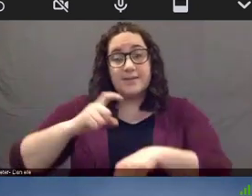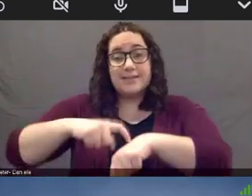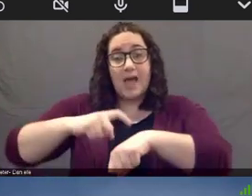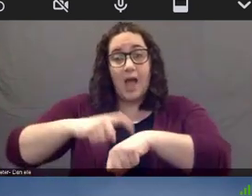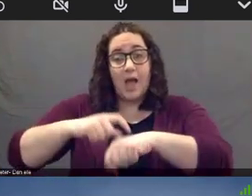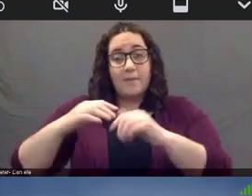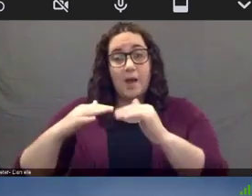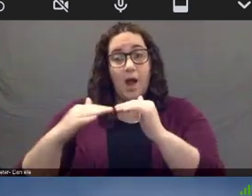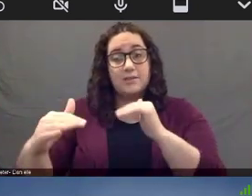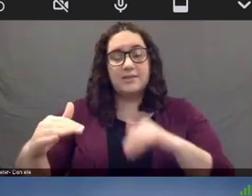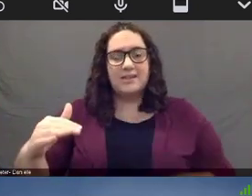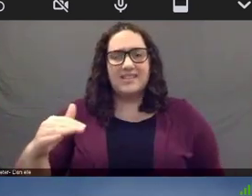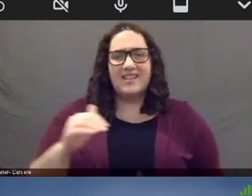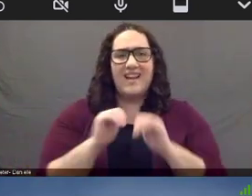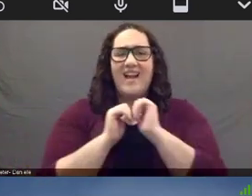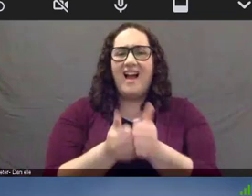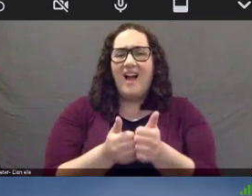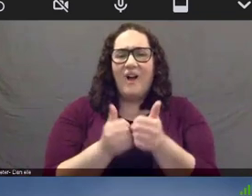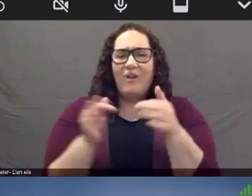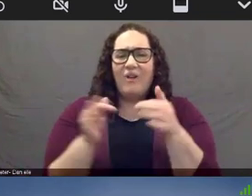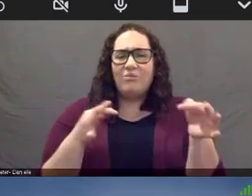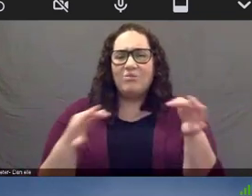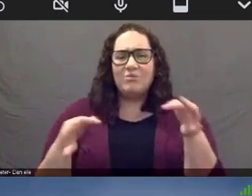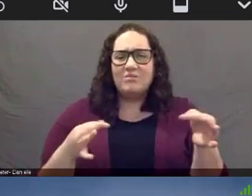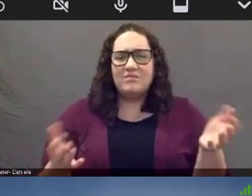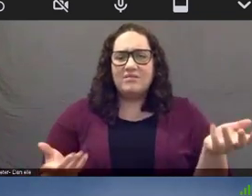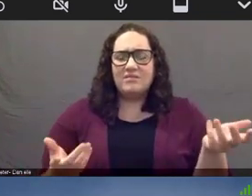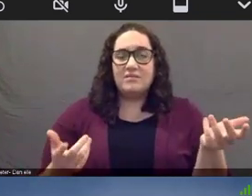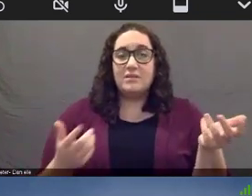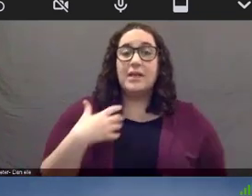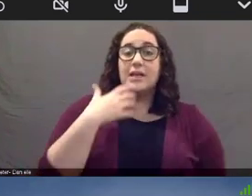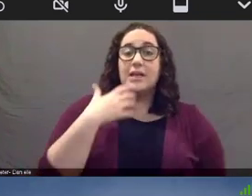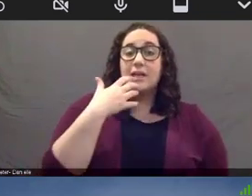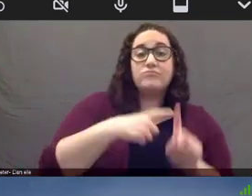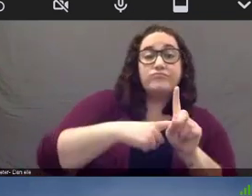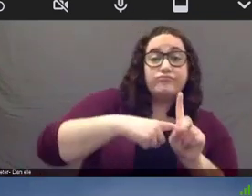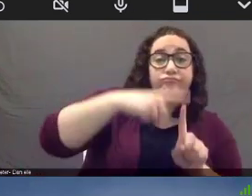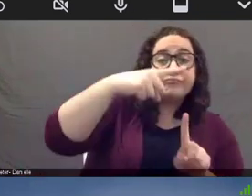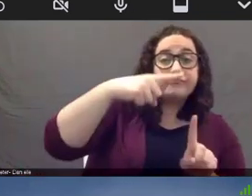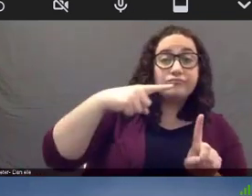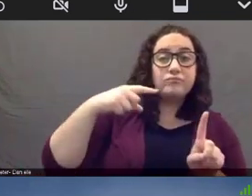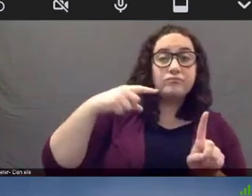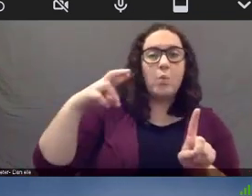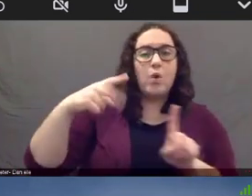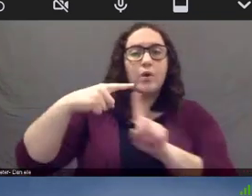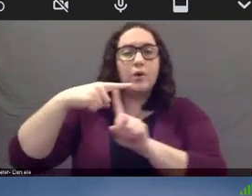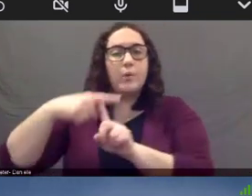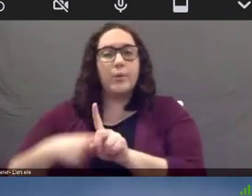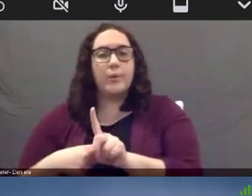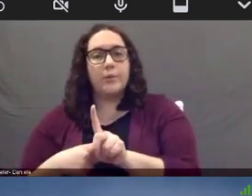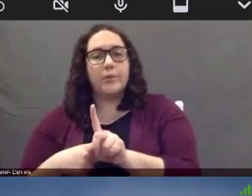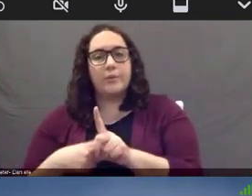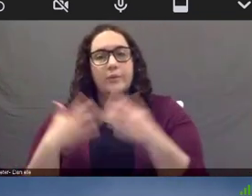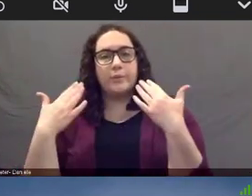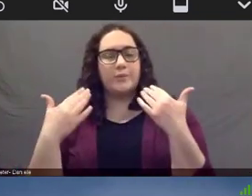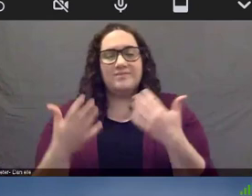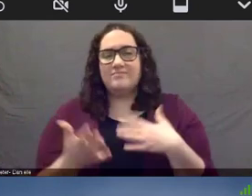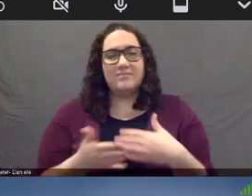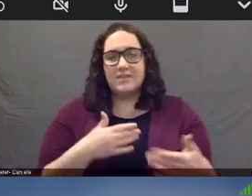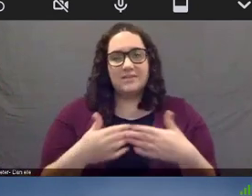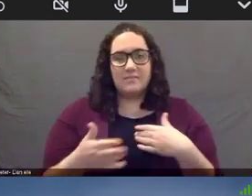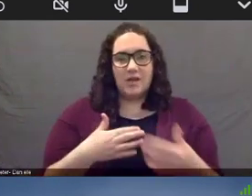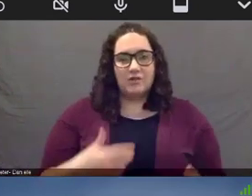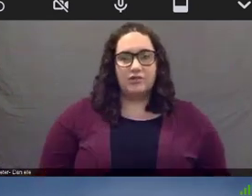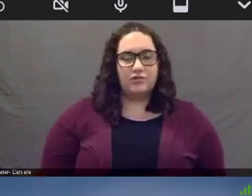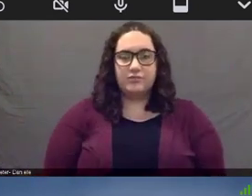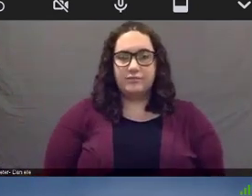it doesn't matter if we're heating something up or cooling something down, right? So I have a problem, right? And I, with a given time constant, I get this